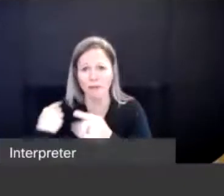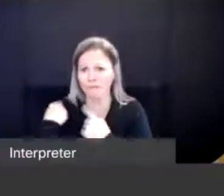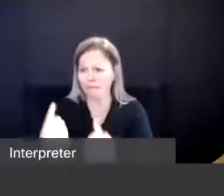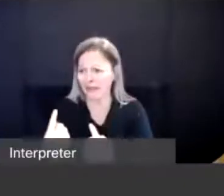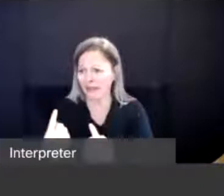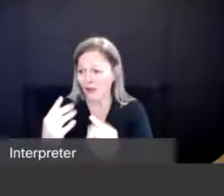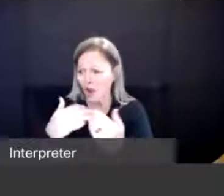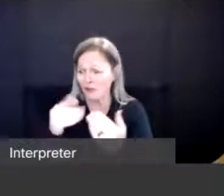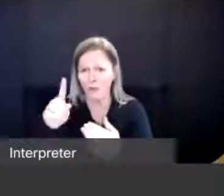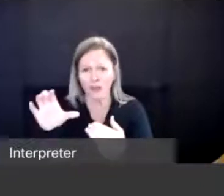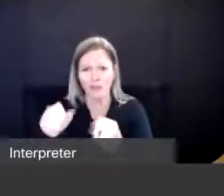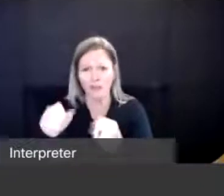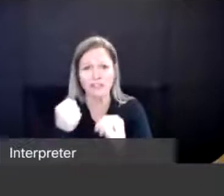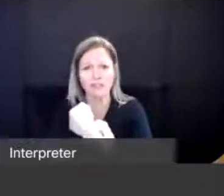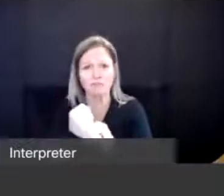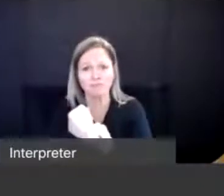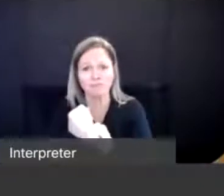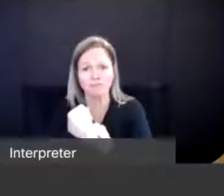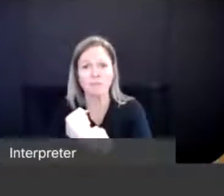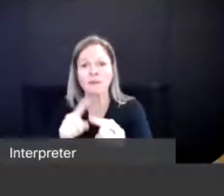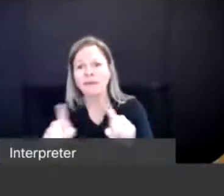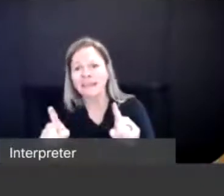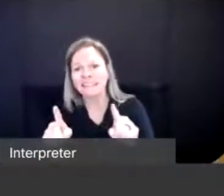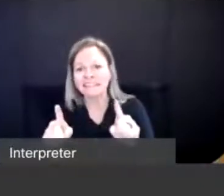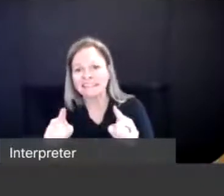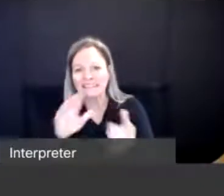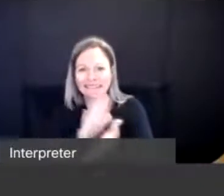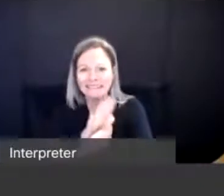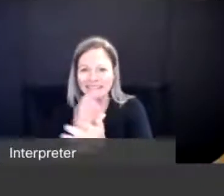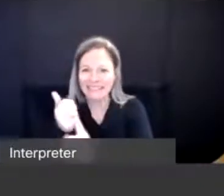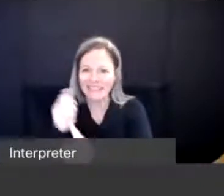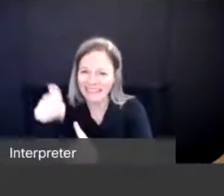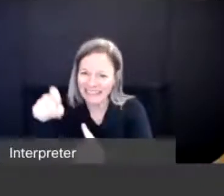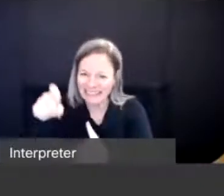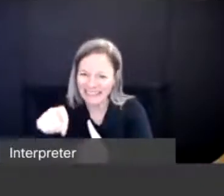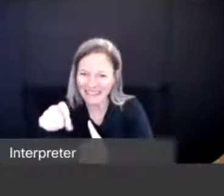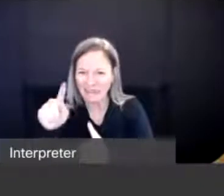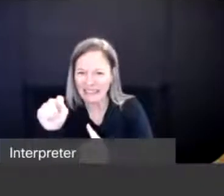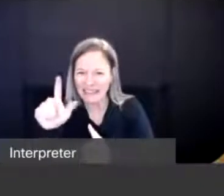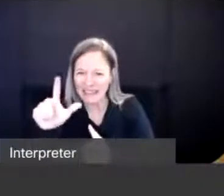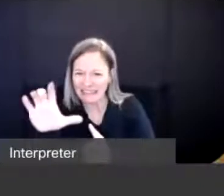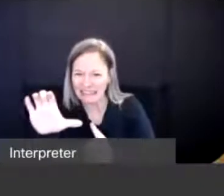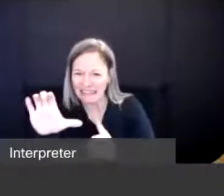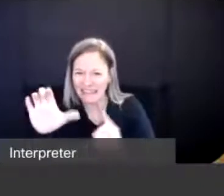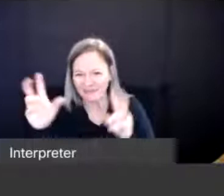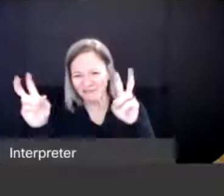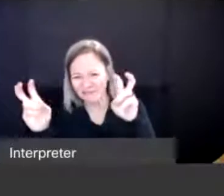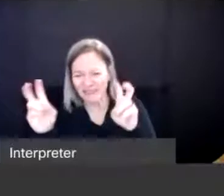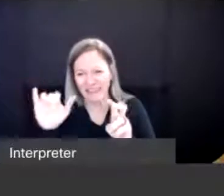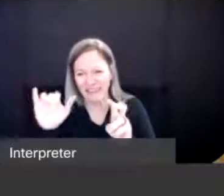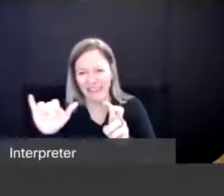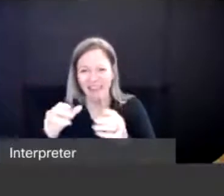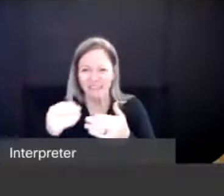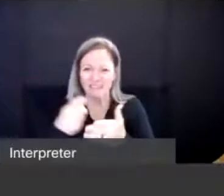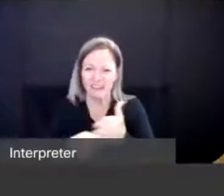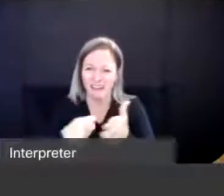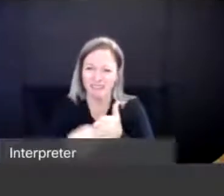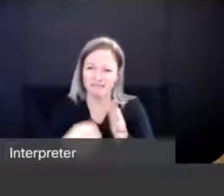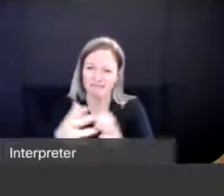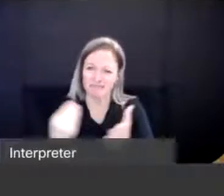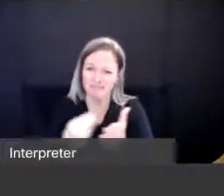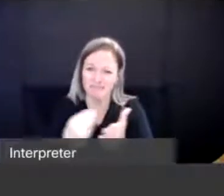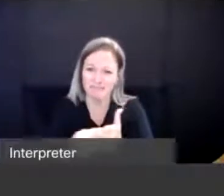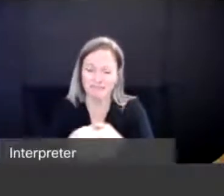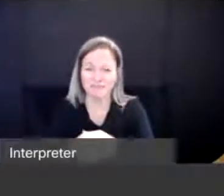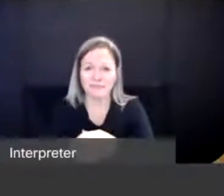almost 100 years, but it needs some TLC, and that TLC costs a lot of dollars. And I want to